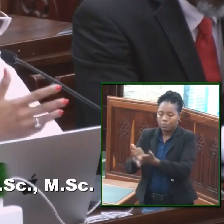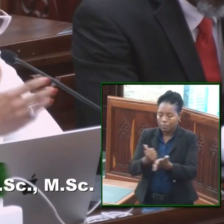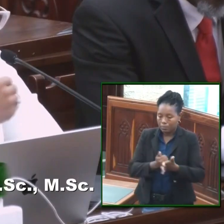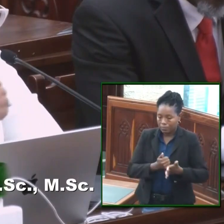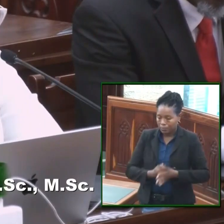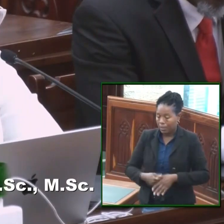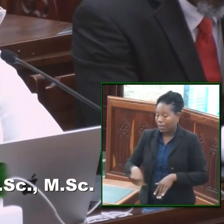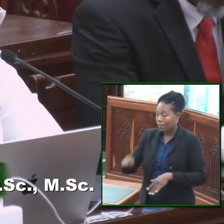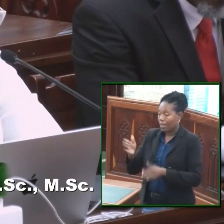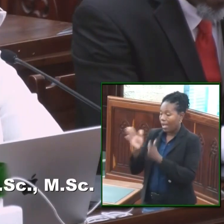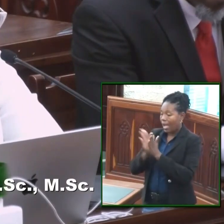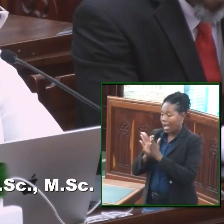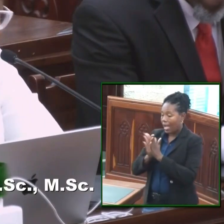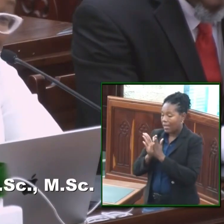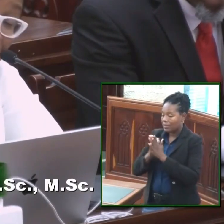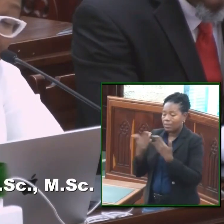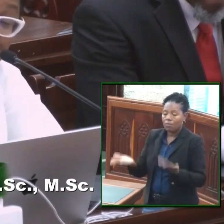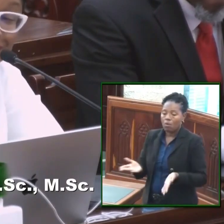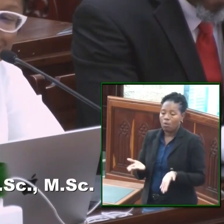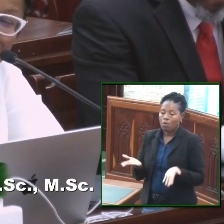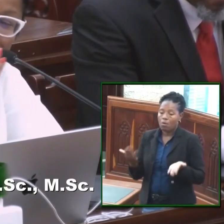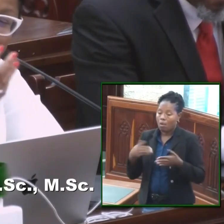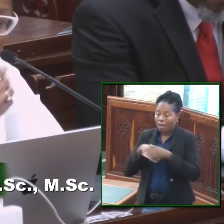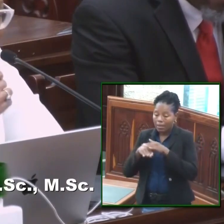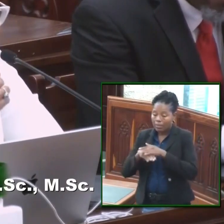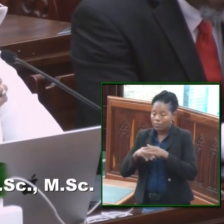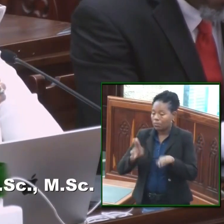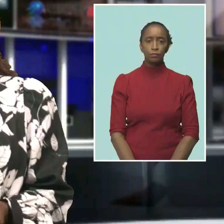are asking about access to natural gas.